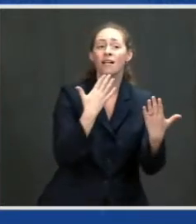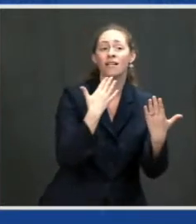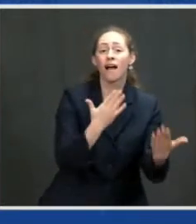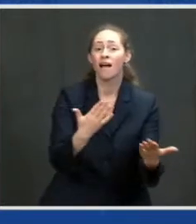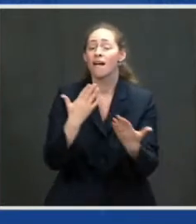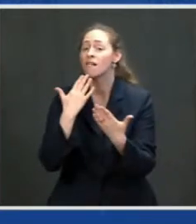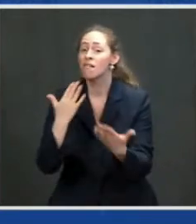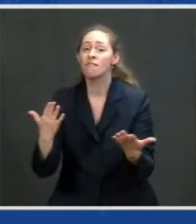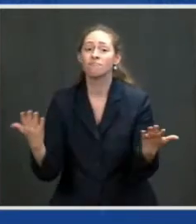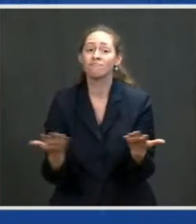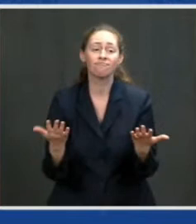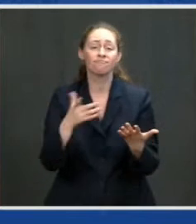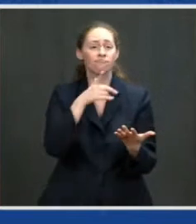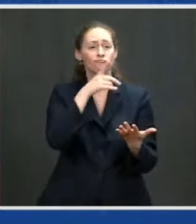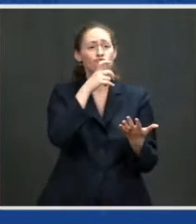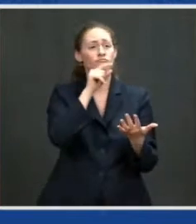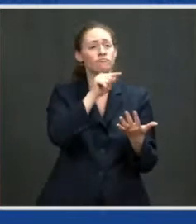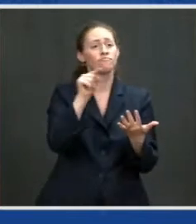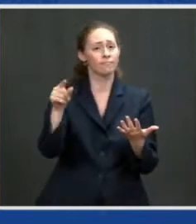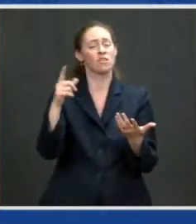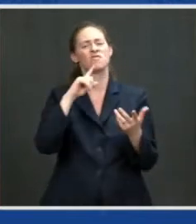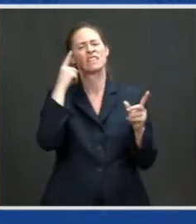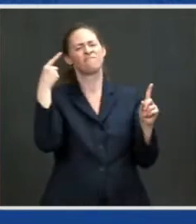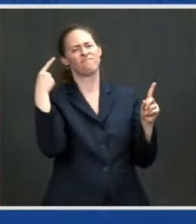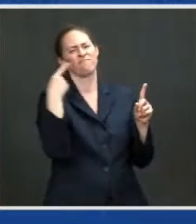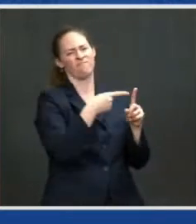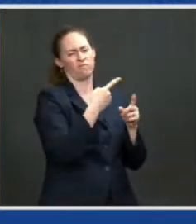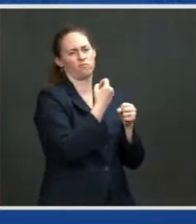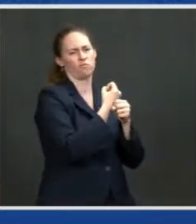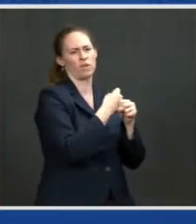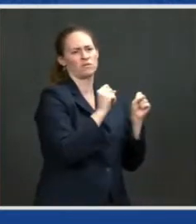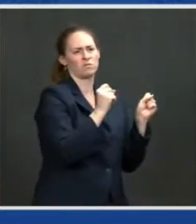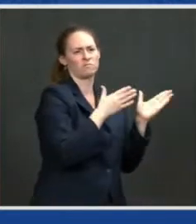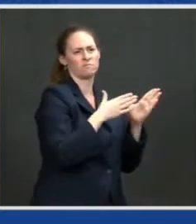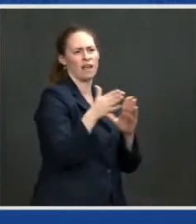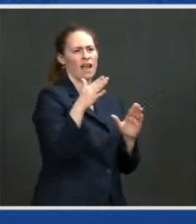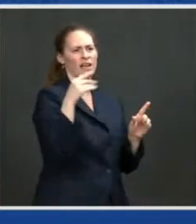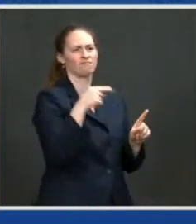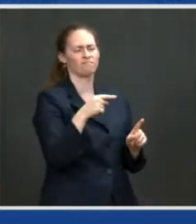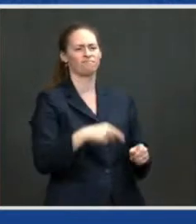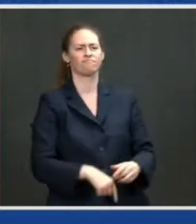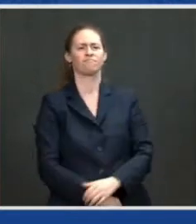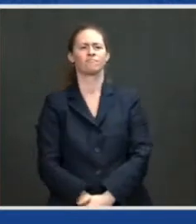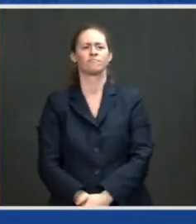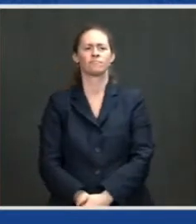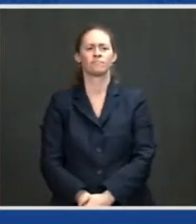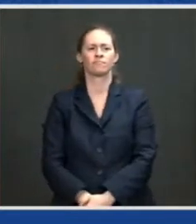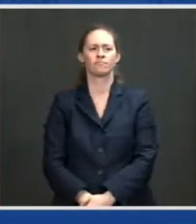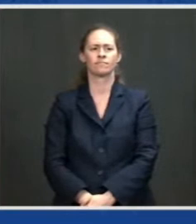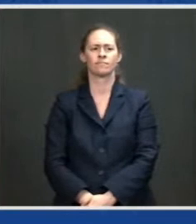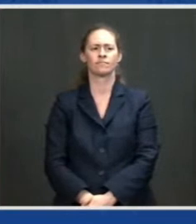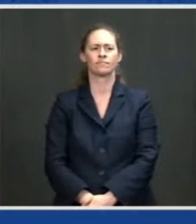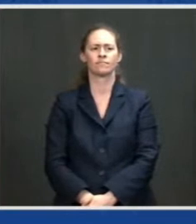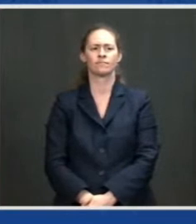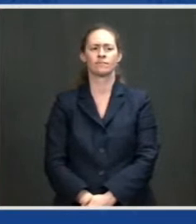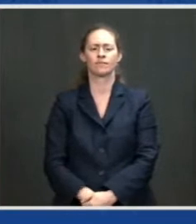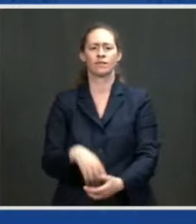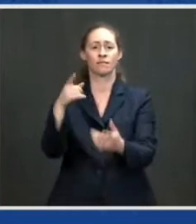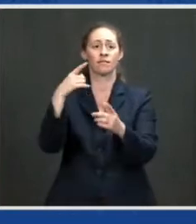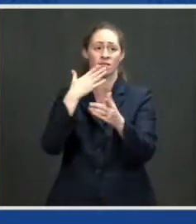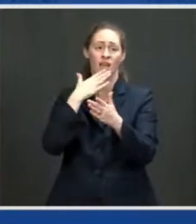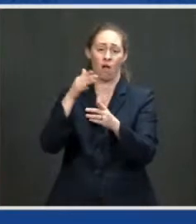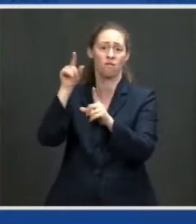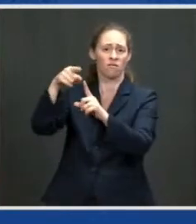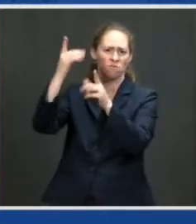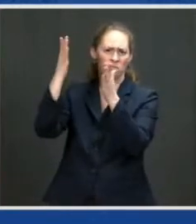to part of the rescue plan named for an Ohio labor leader, Butch Lewis, championed by Sherrod Brown, who I don't think Sherrod's here